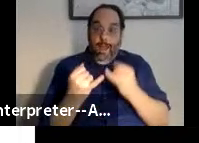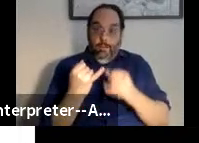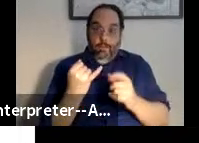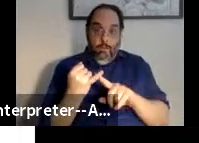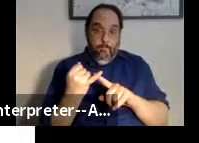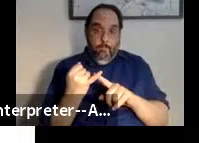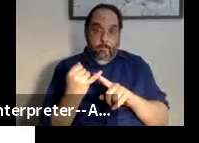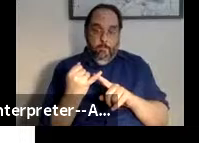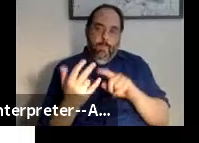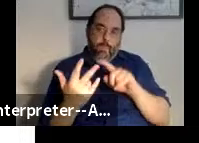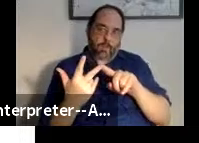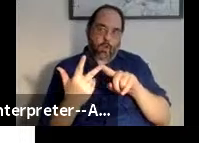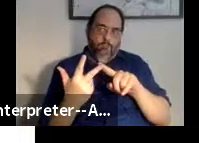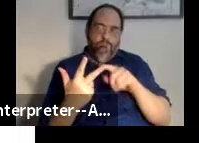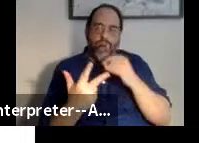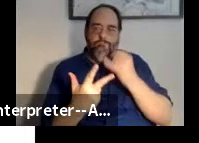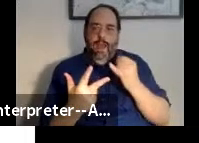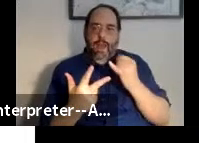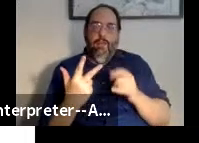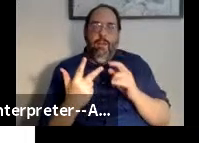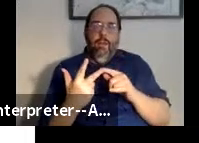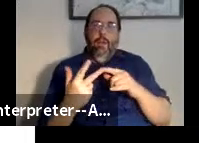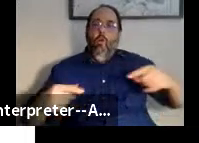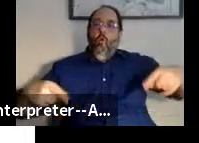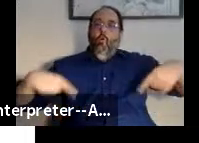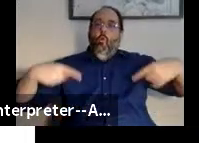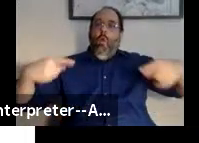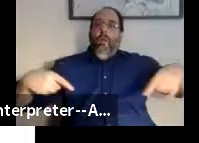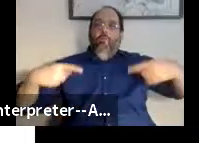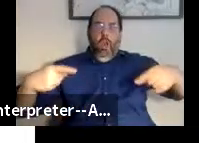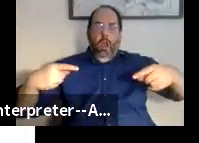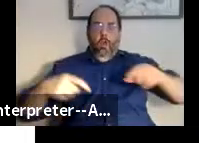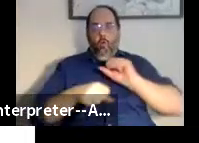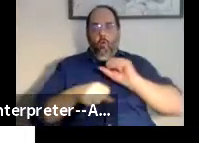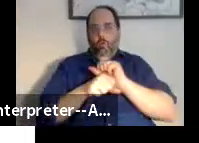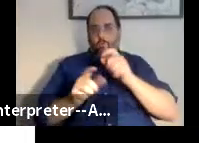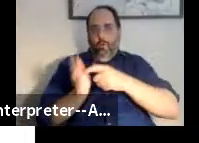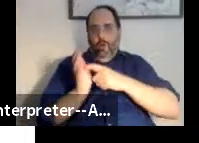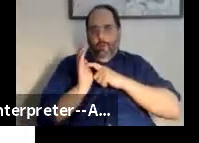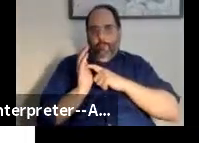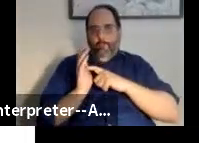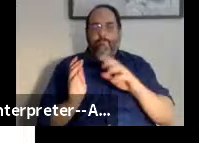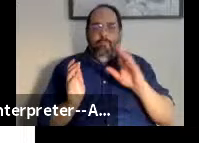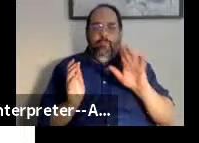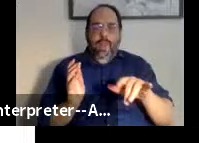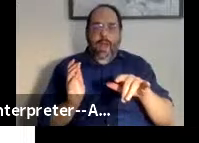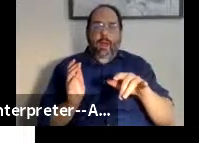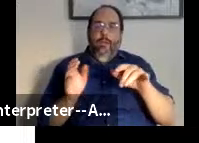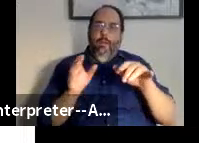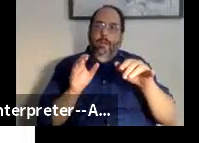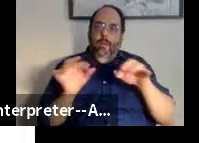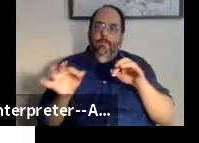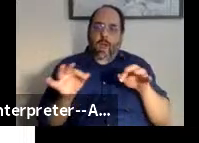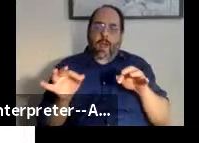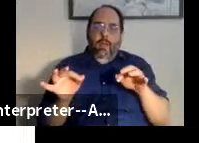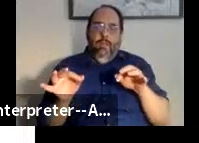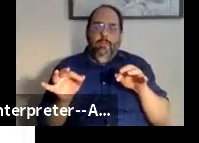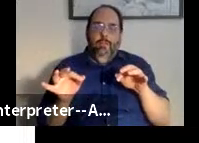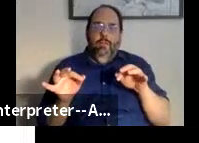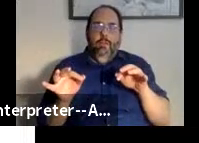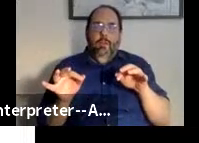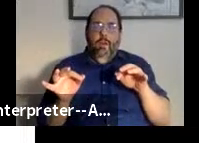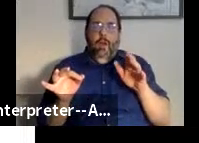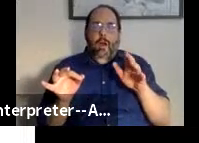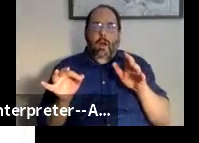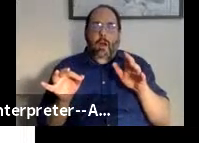have a wheelchair work requirement, which defines